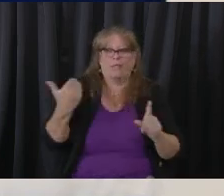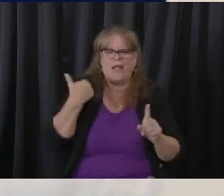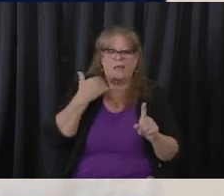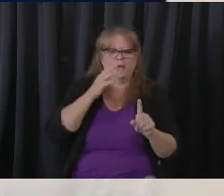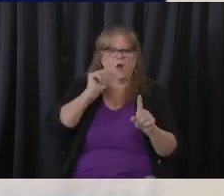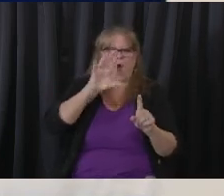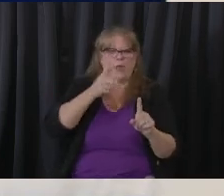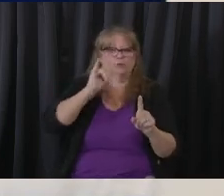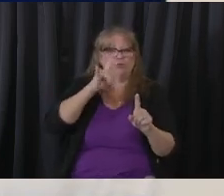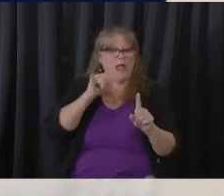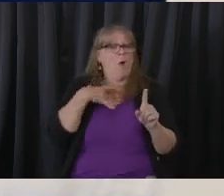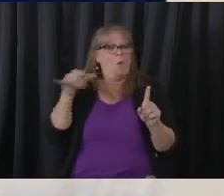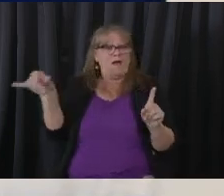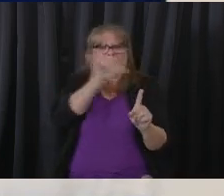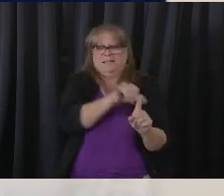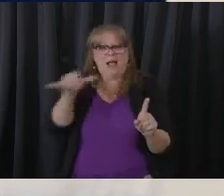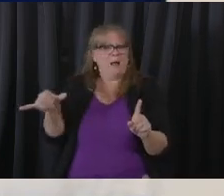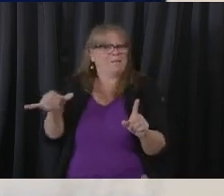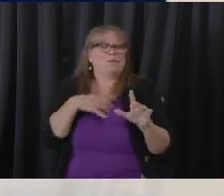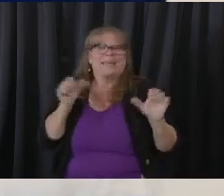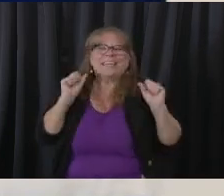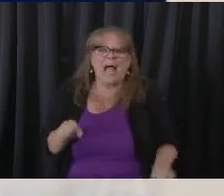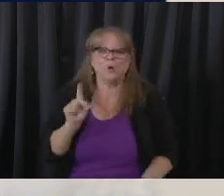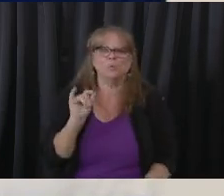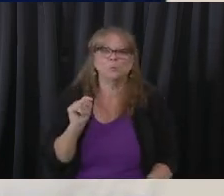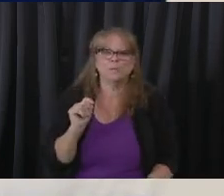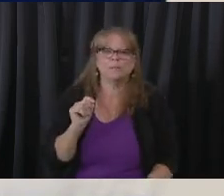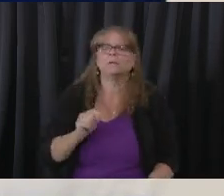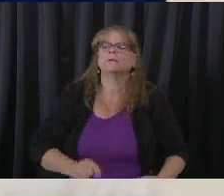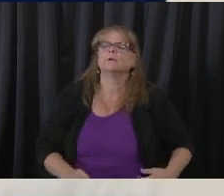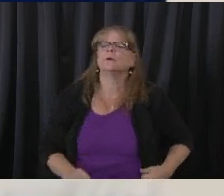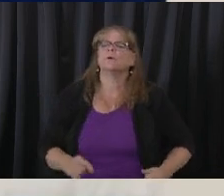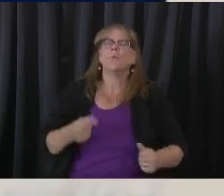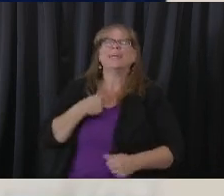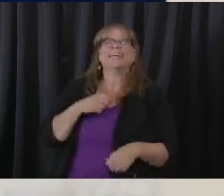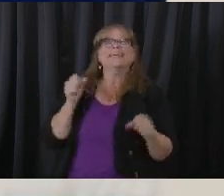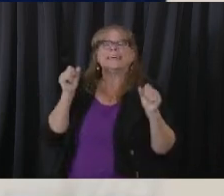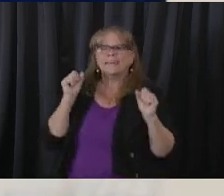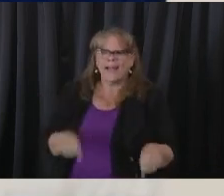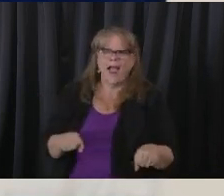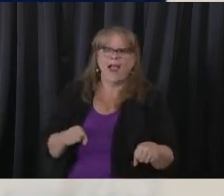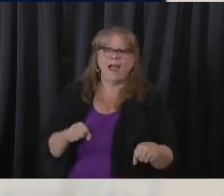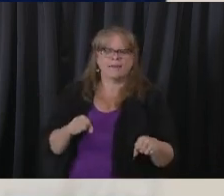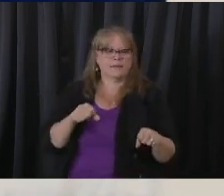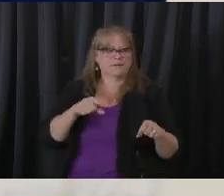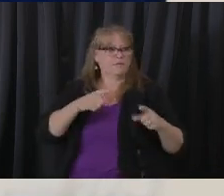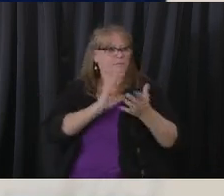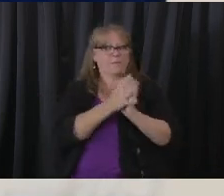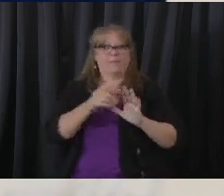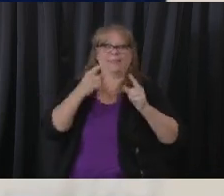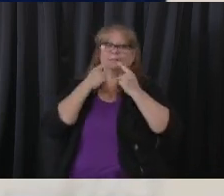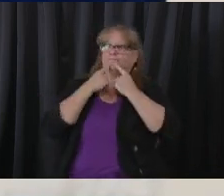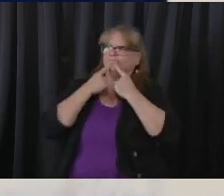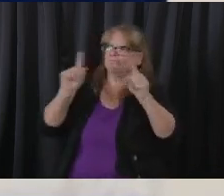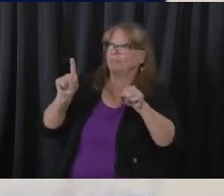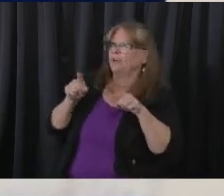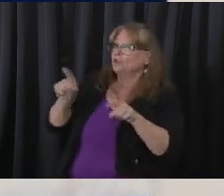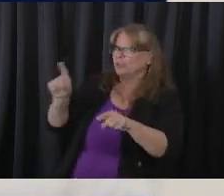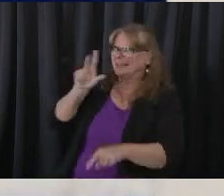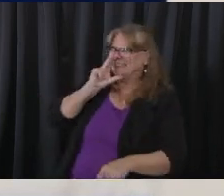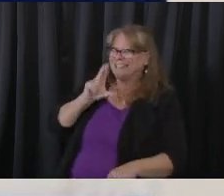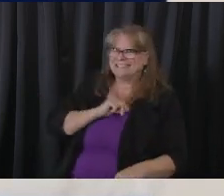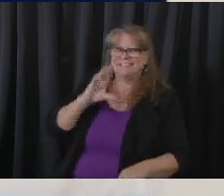can move forward and set ourselves up for a successful holiday season, because we all want to be able to see our loved ones during the holiday season, and